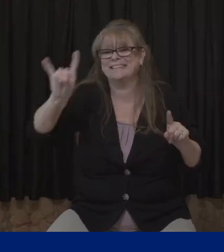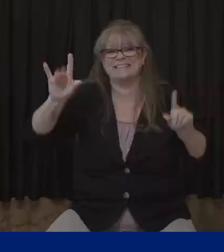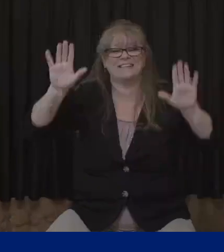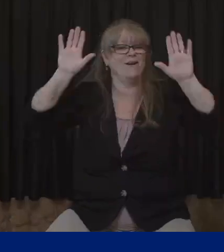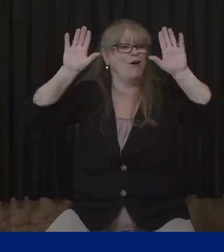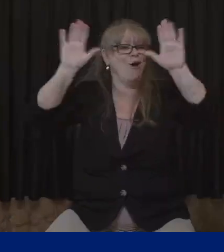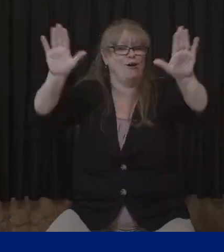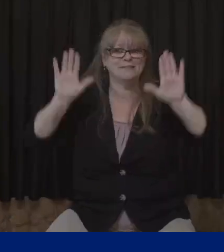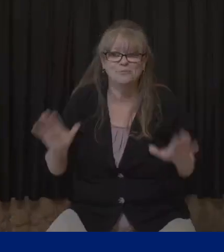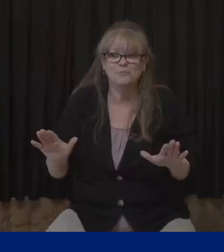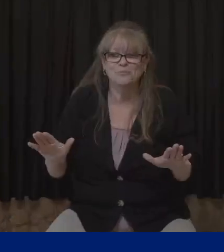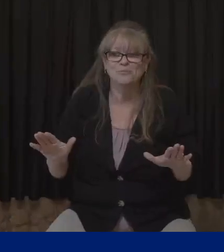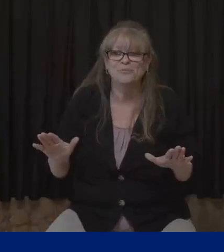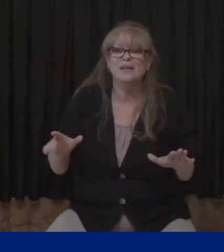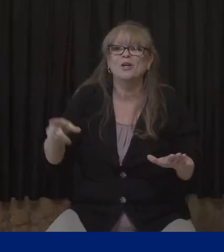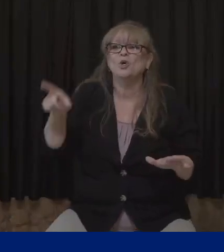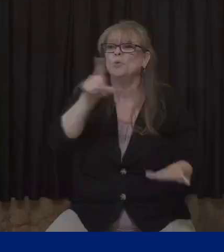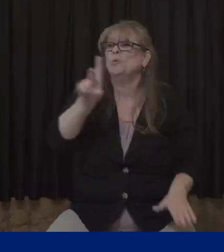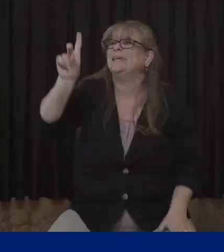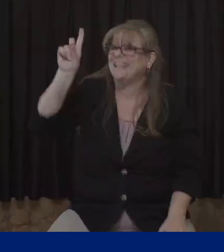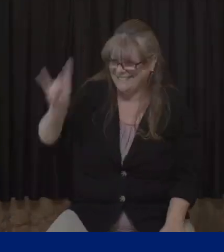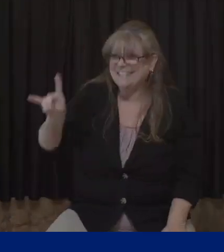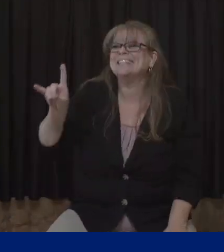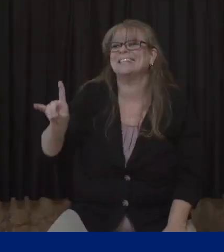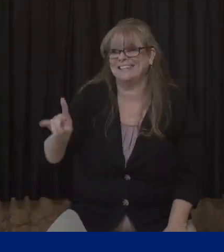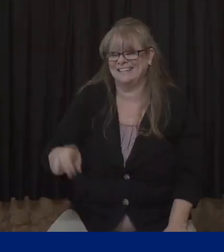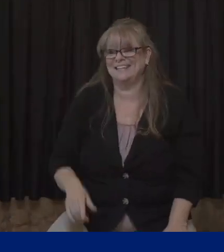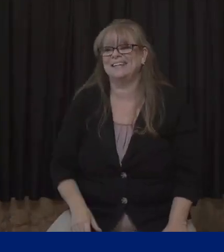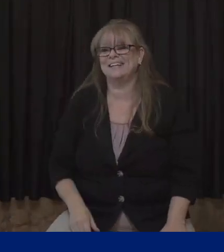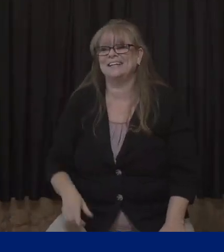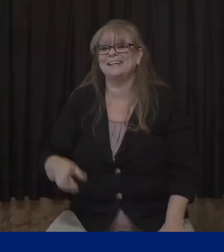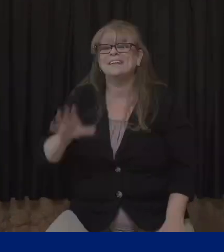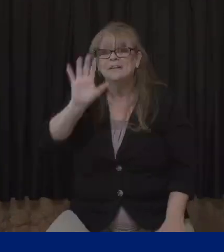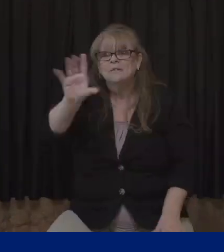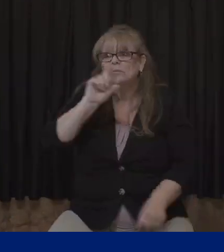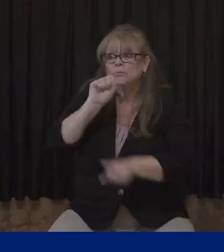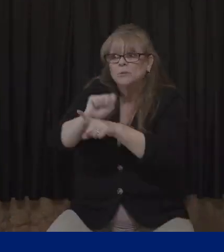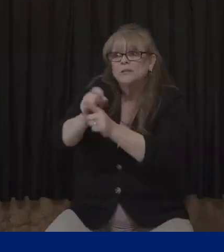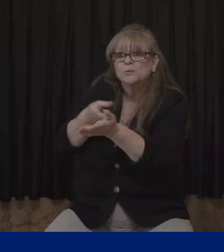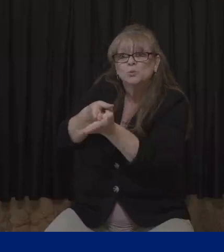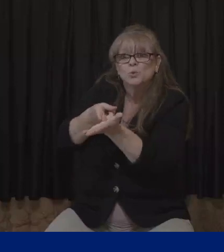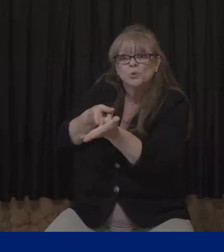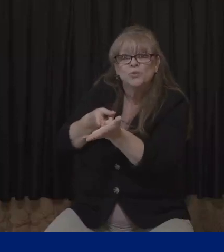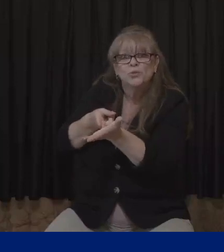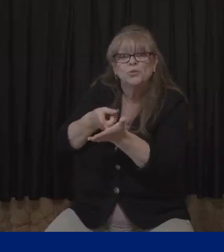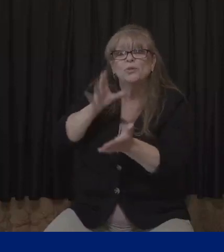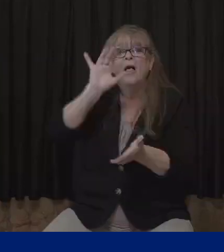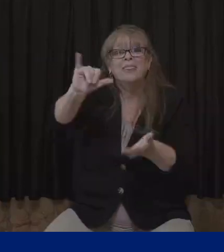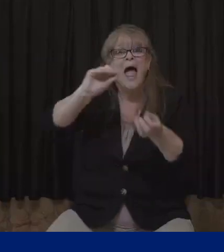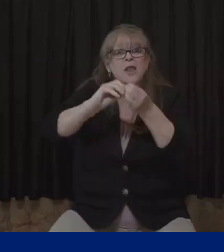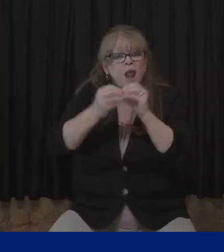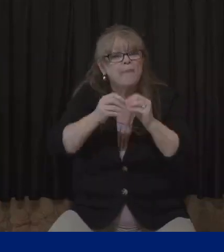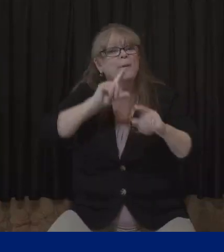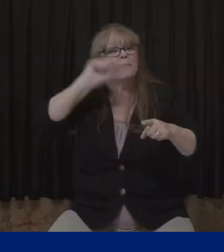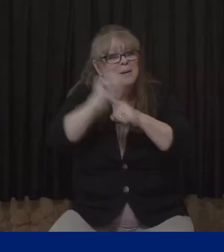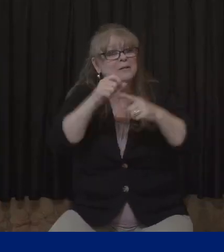doing that. That's not blowing smoke. The numbers wouldn't be where they are today if it wasn't for your dedication and success.